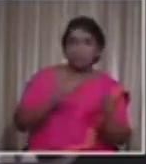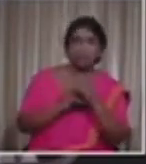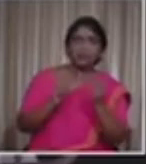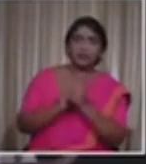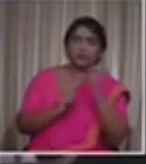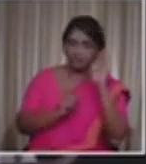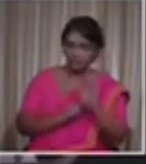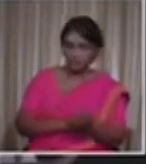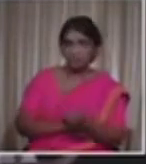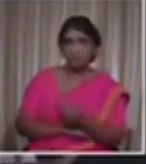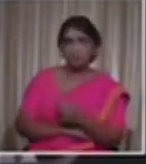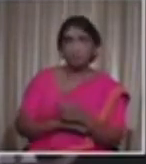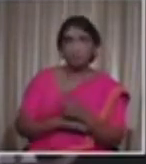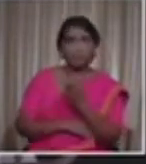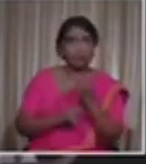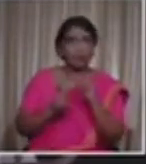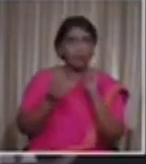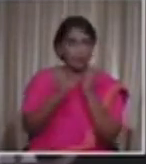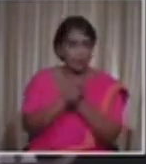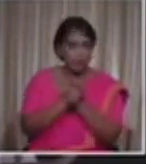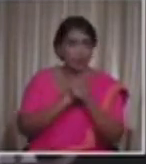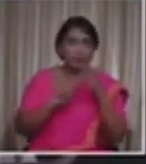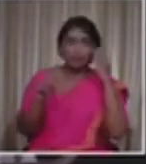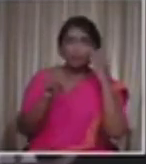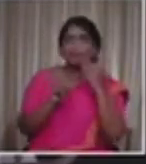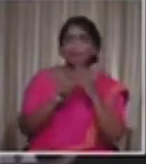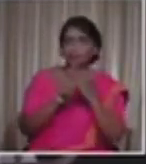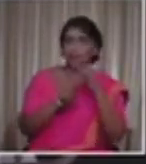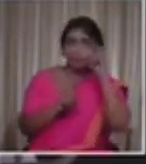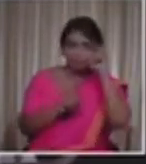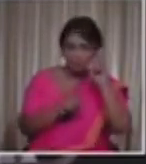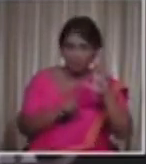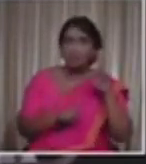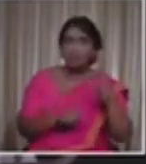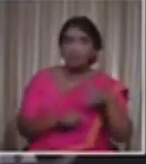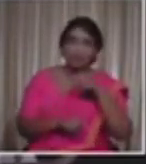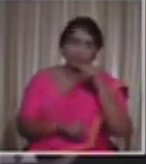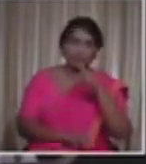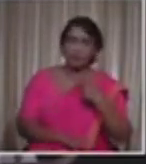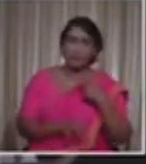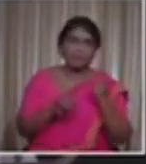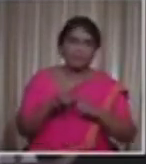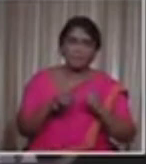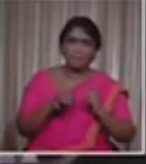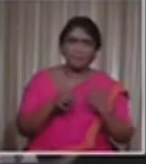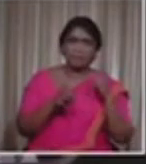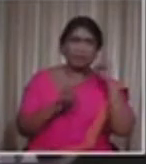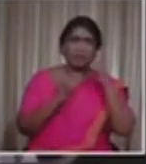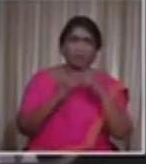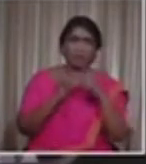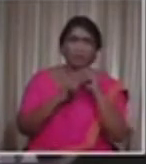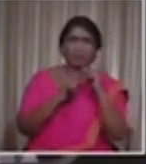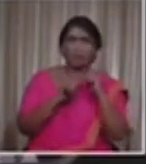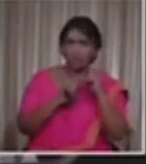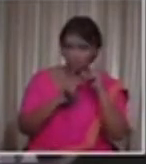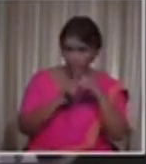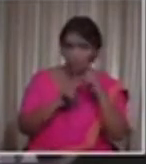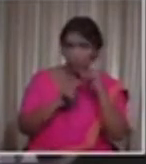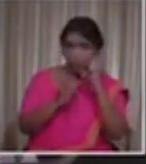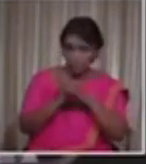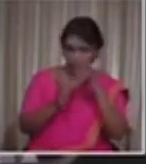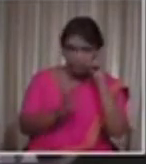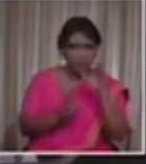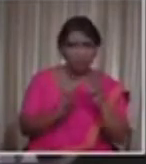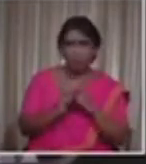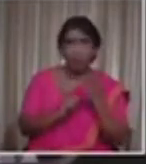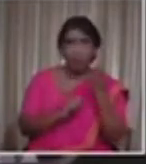looked at the COP, I have no problem at all. But don't make a samane mudalti